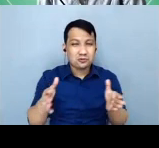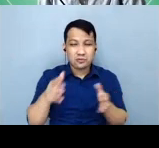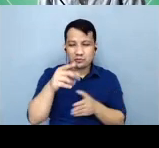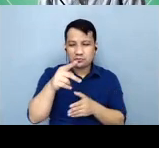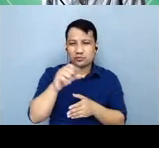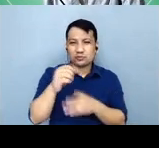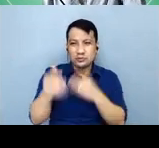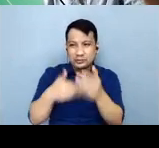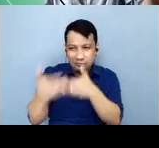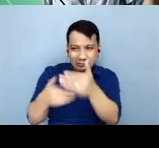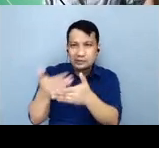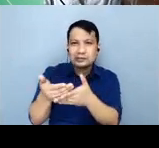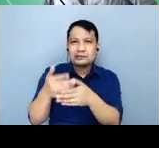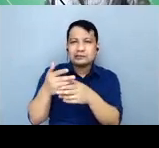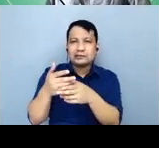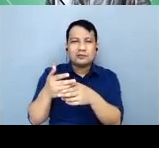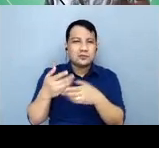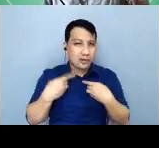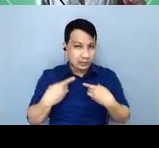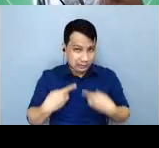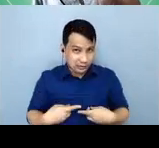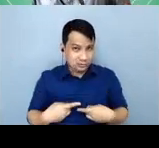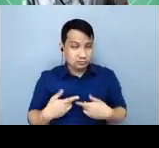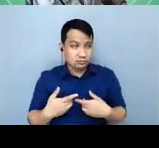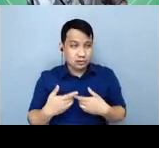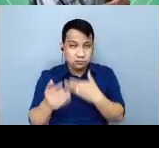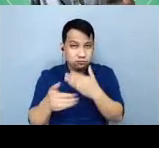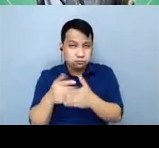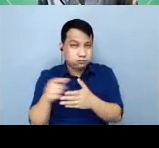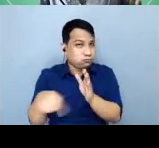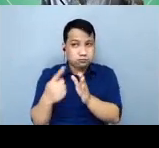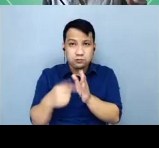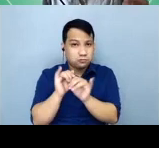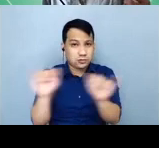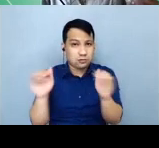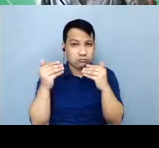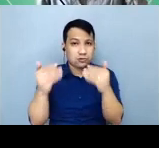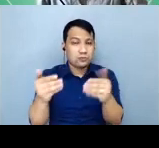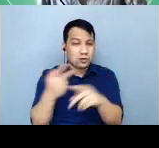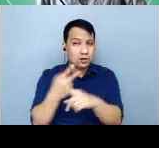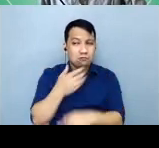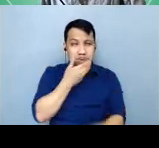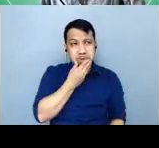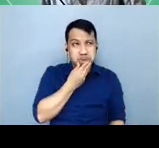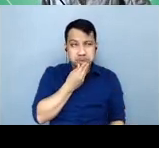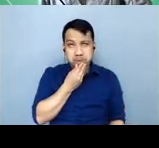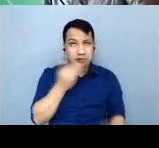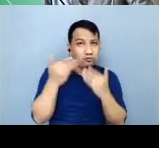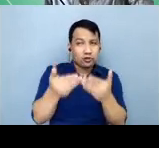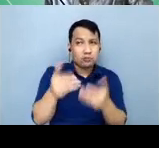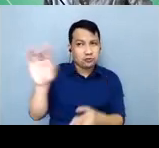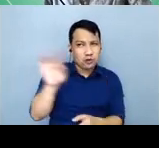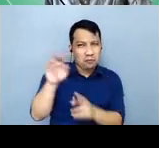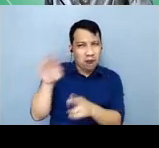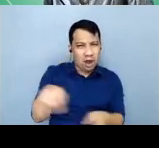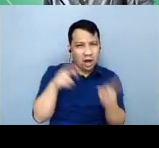from the process. And it's not as simple as saying, okay, I want a sustainable product, so I will choose